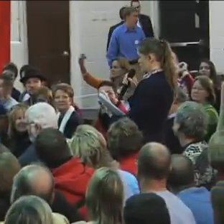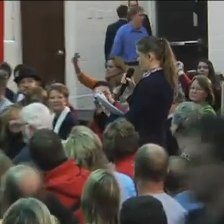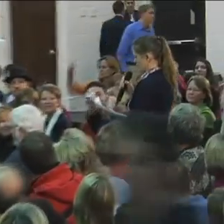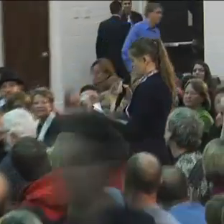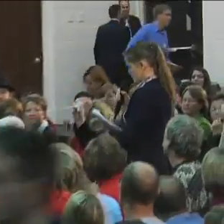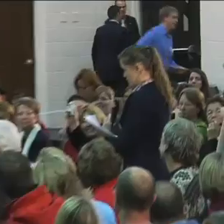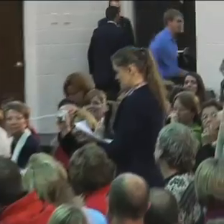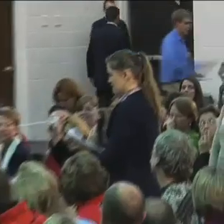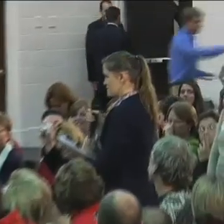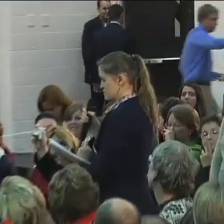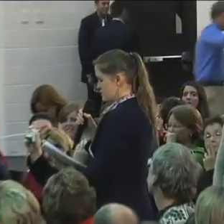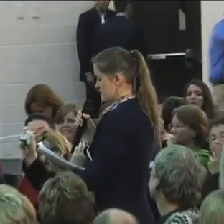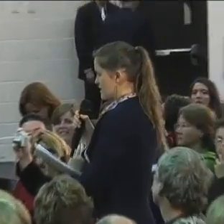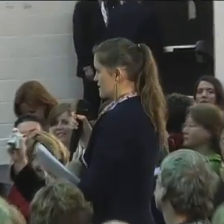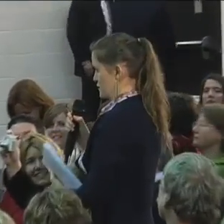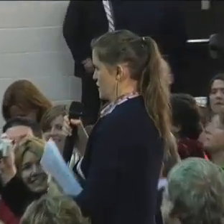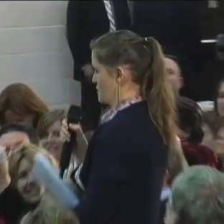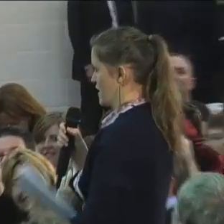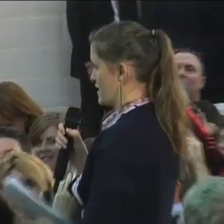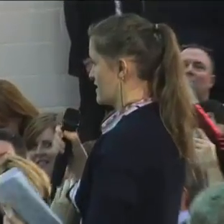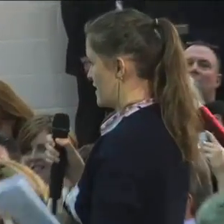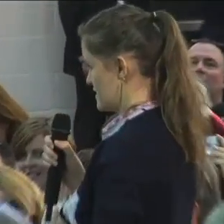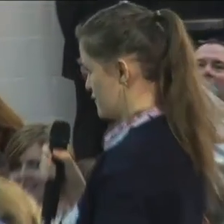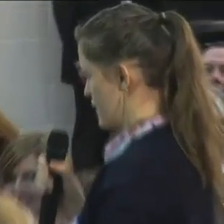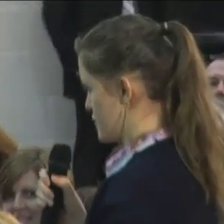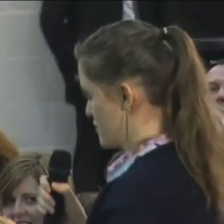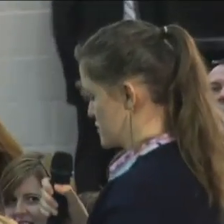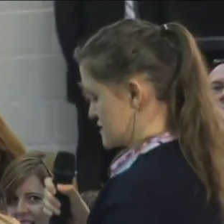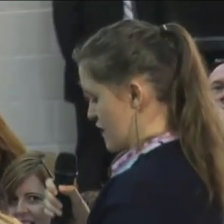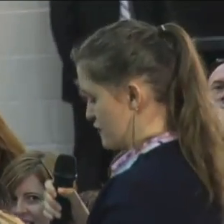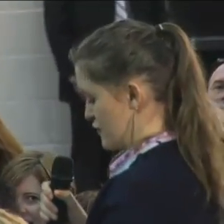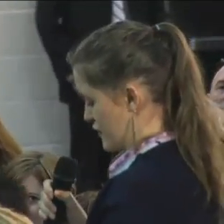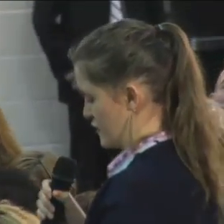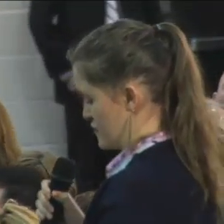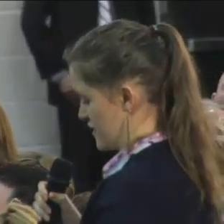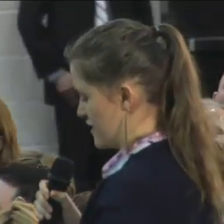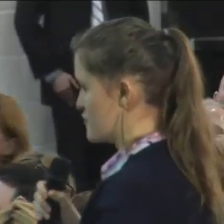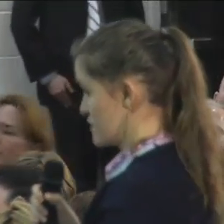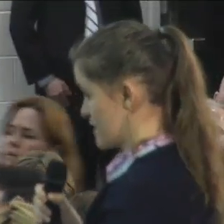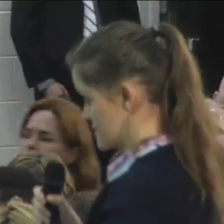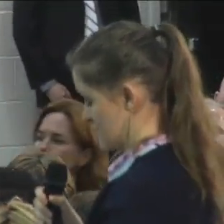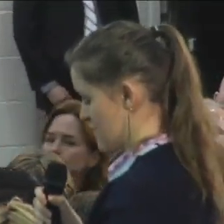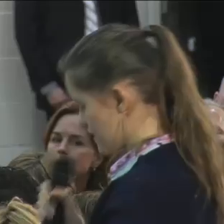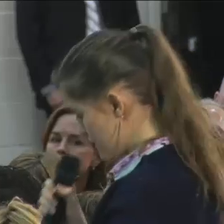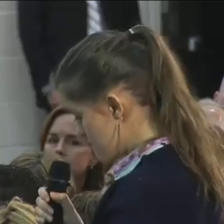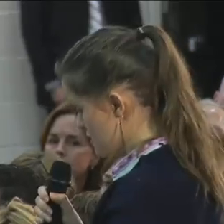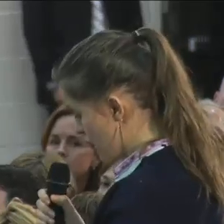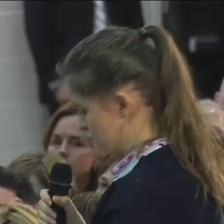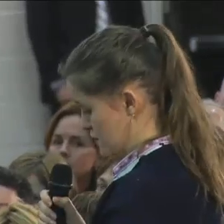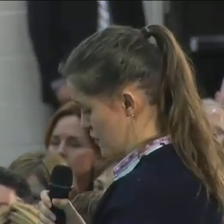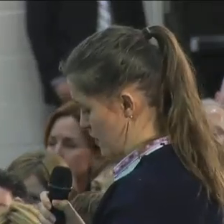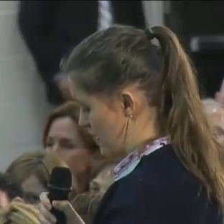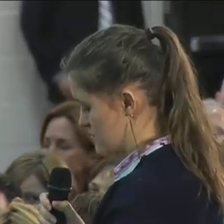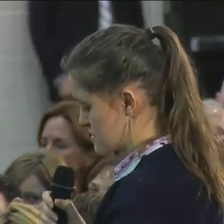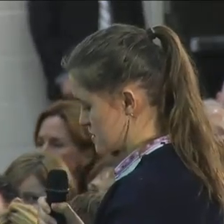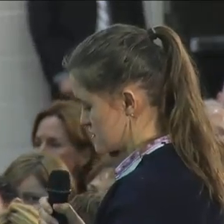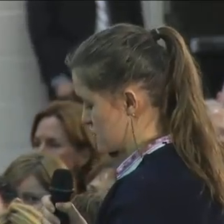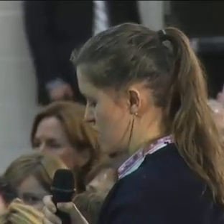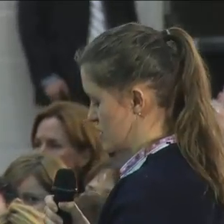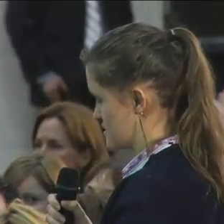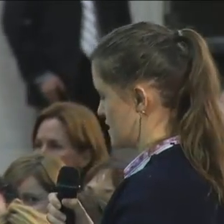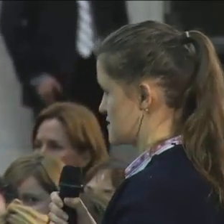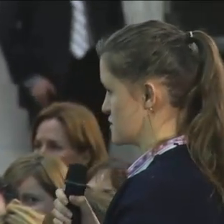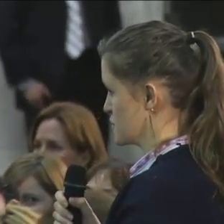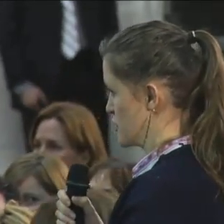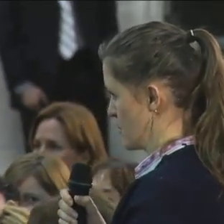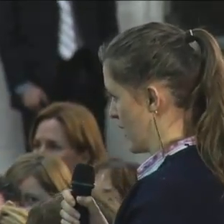So I really, really like your campaign, and I identify with almost everything within it. I would really like to caucus for you, but I'm still concerned